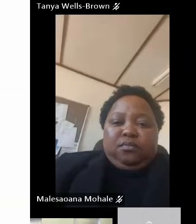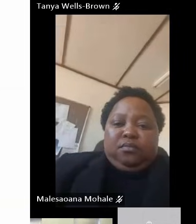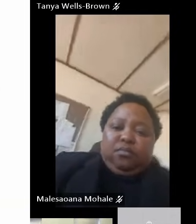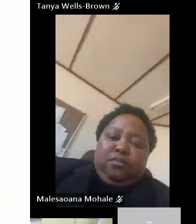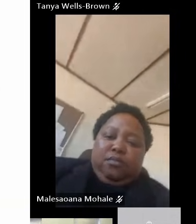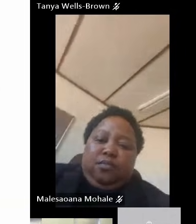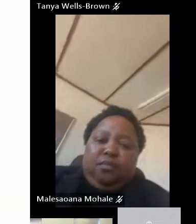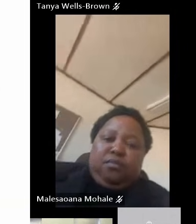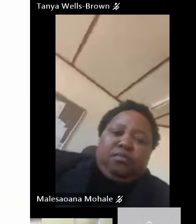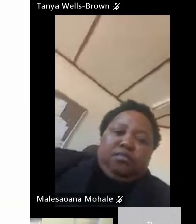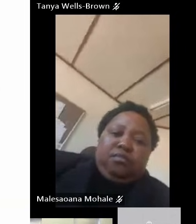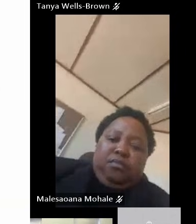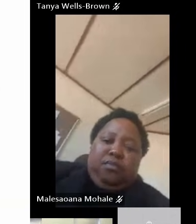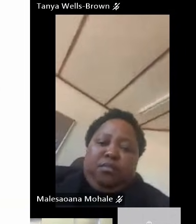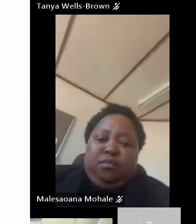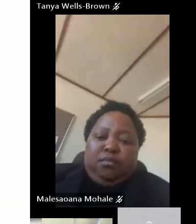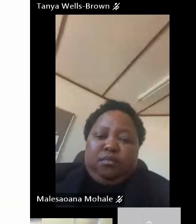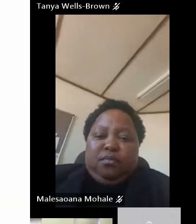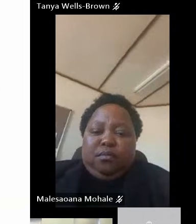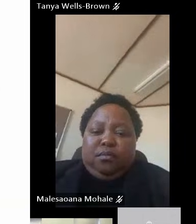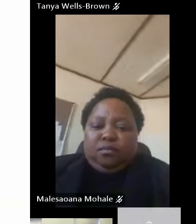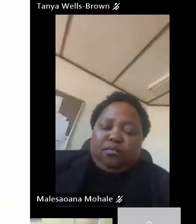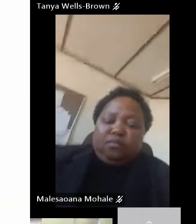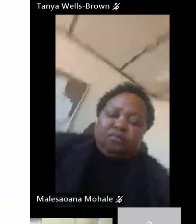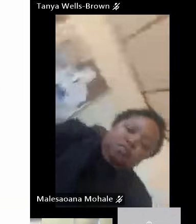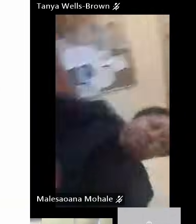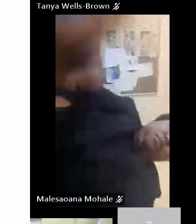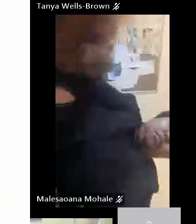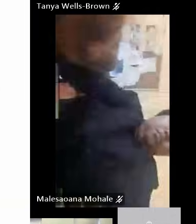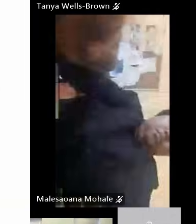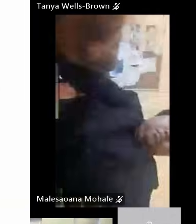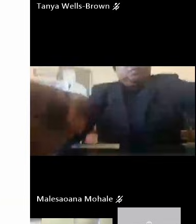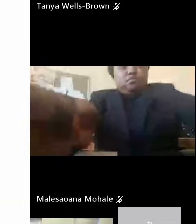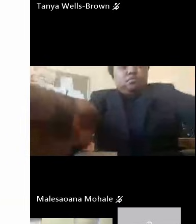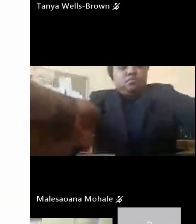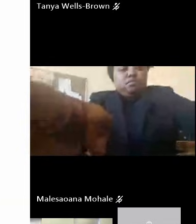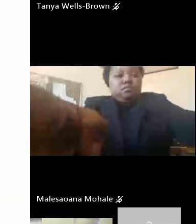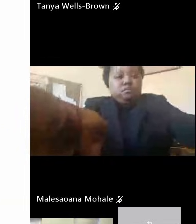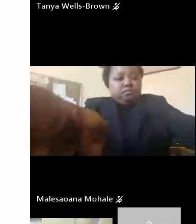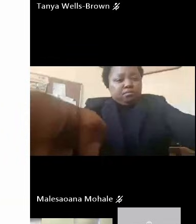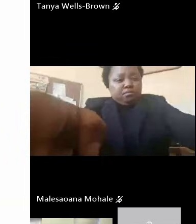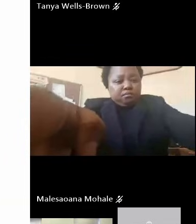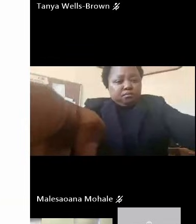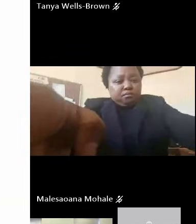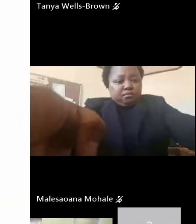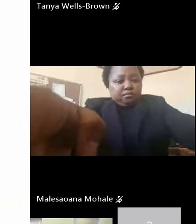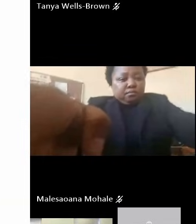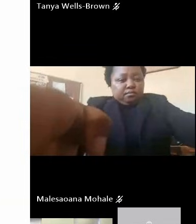international, some are local, and I appreciate you responded to the invitation.